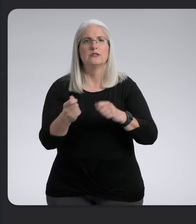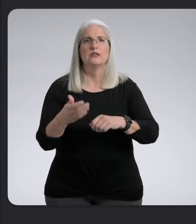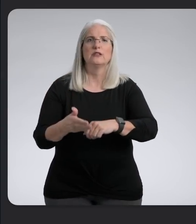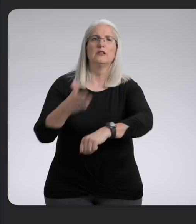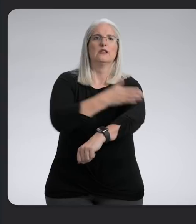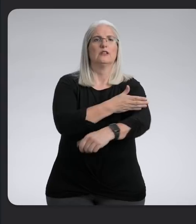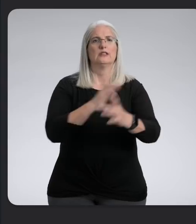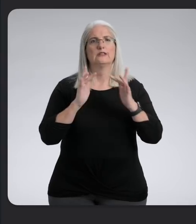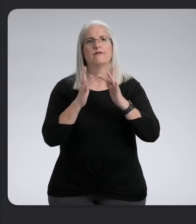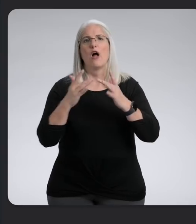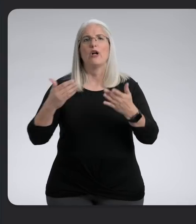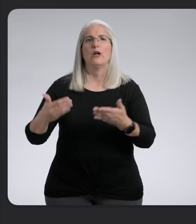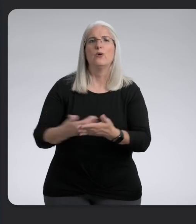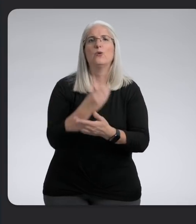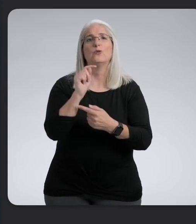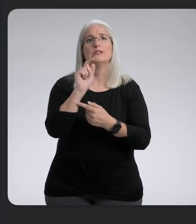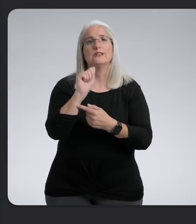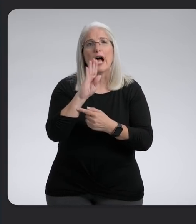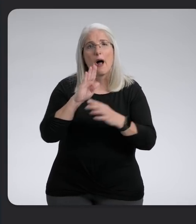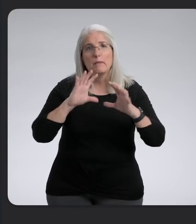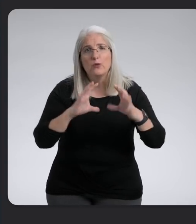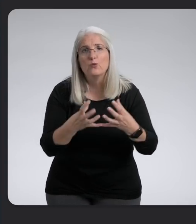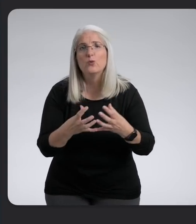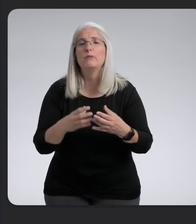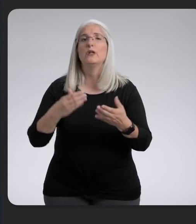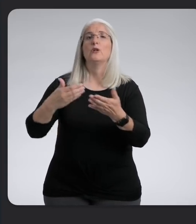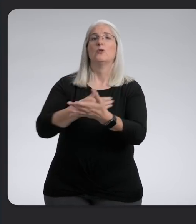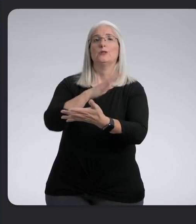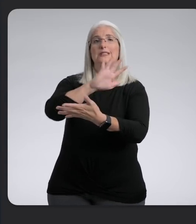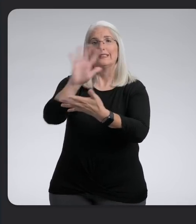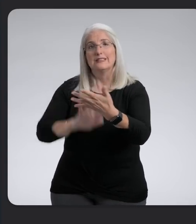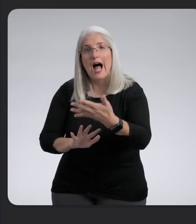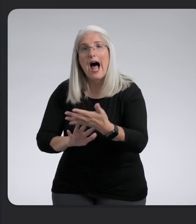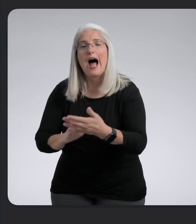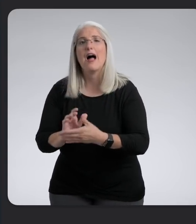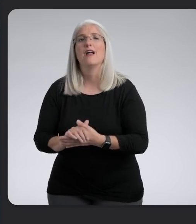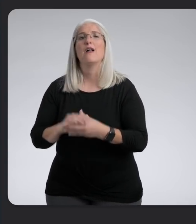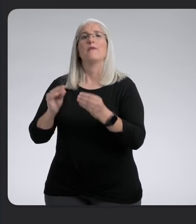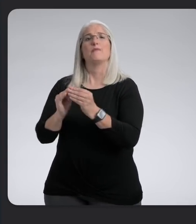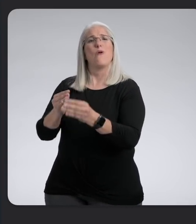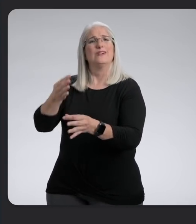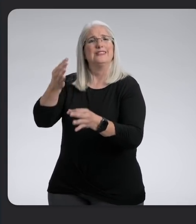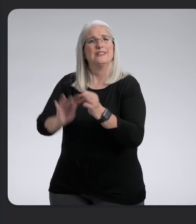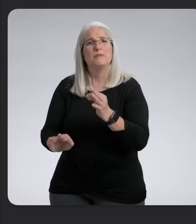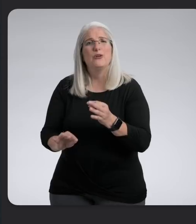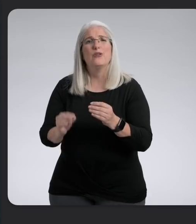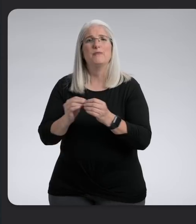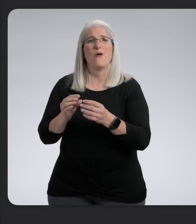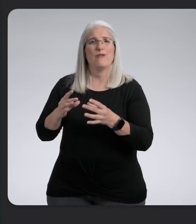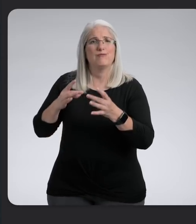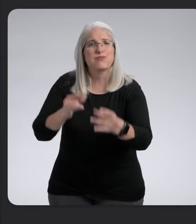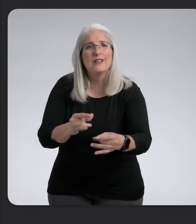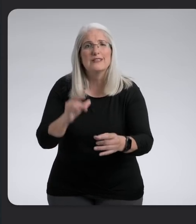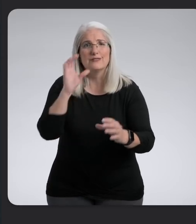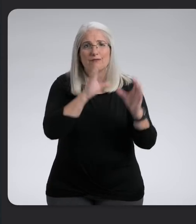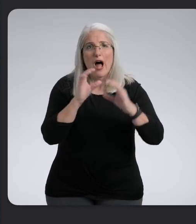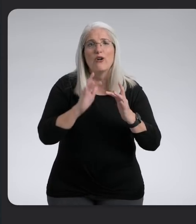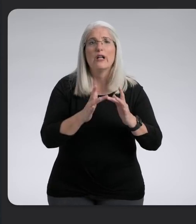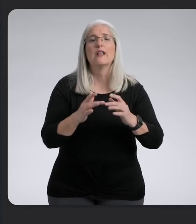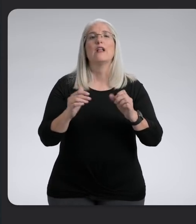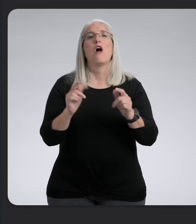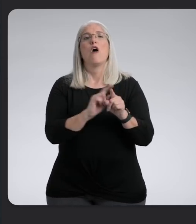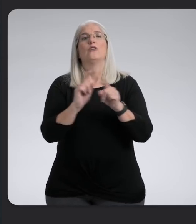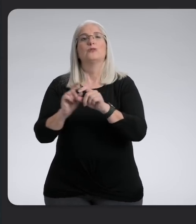tab groups simplify your browsing. And Safari is more customizable than ever with the new start page and extensions on iOS